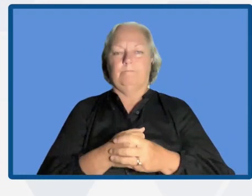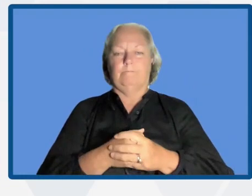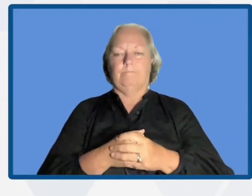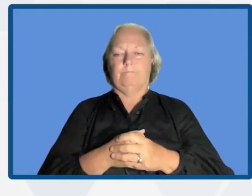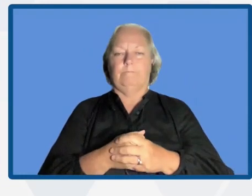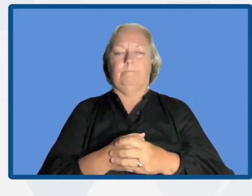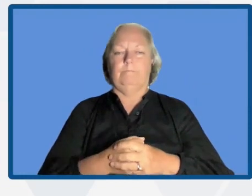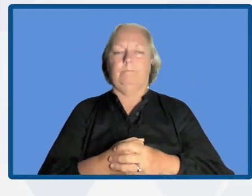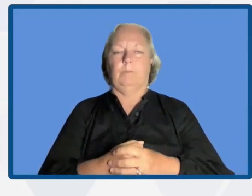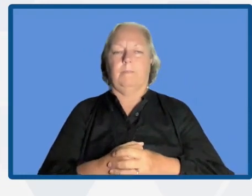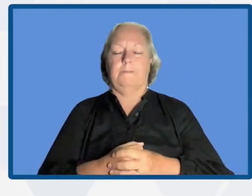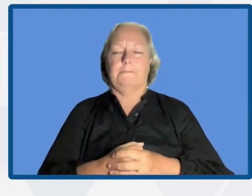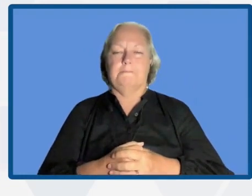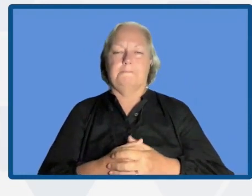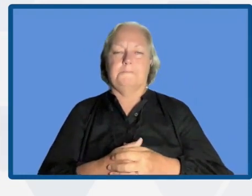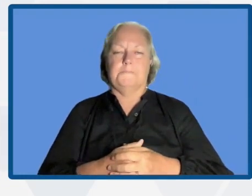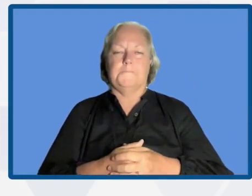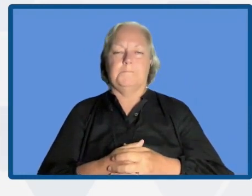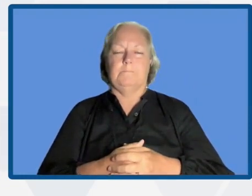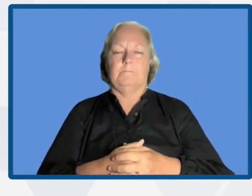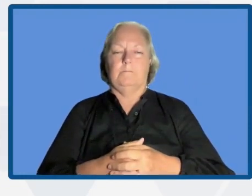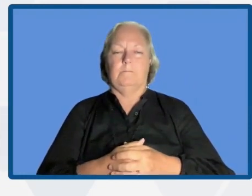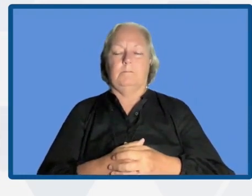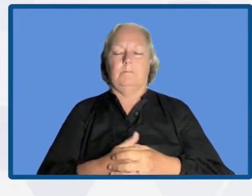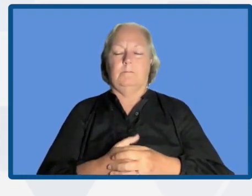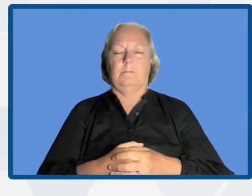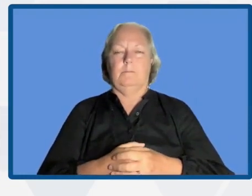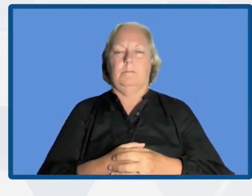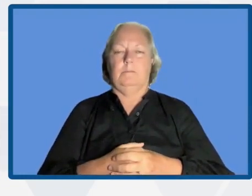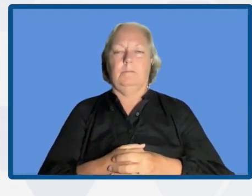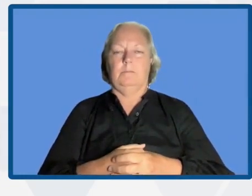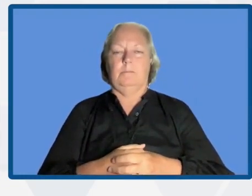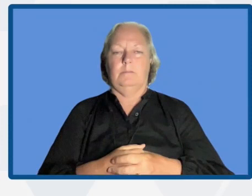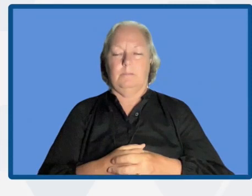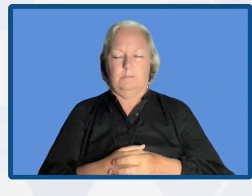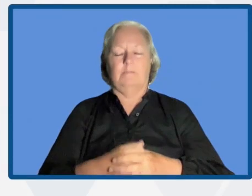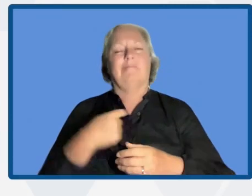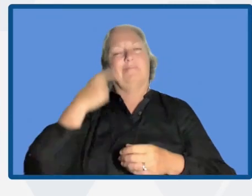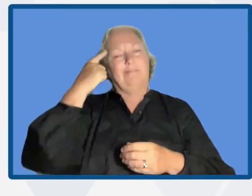Let me give you an example about the community